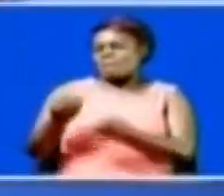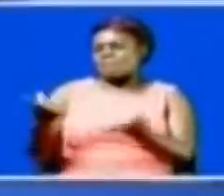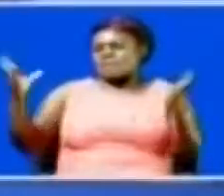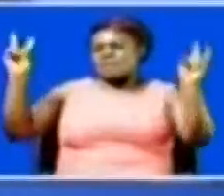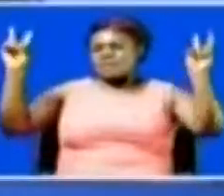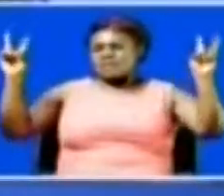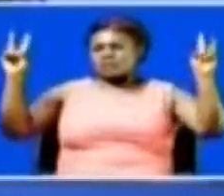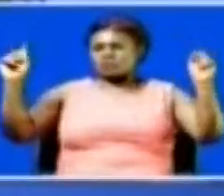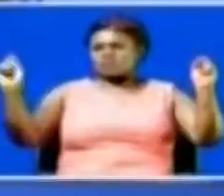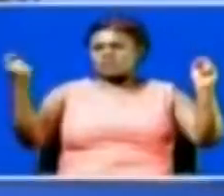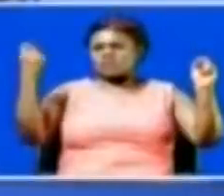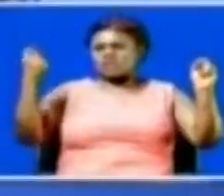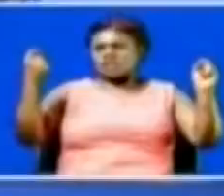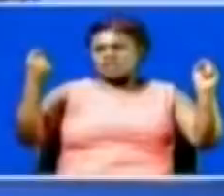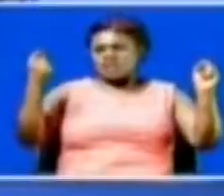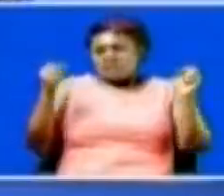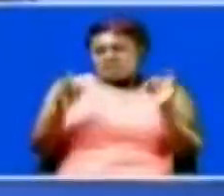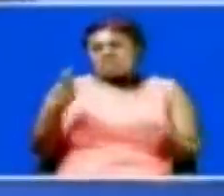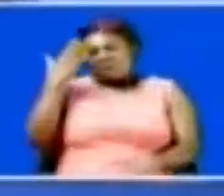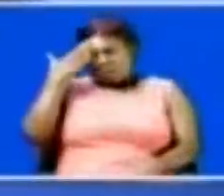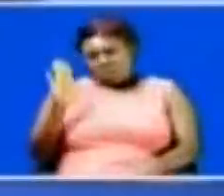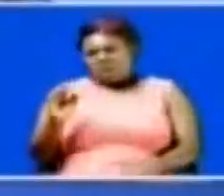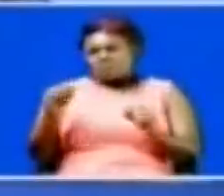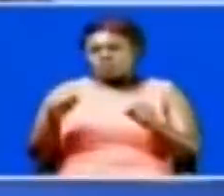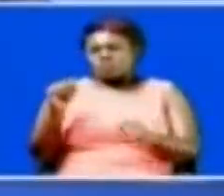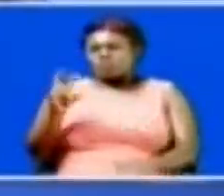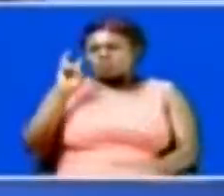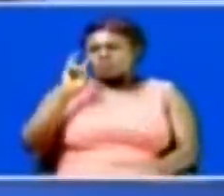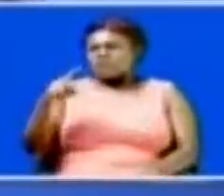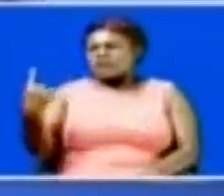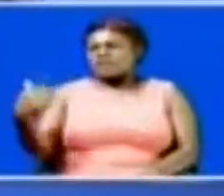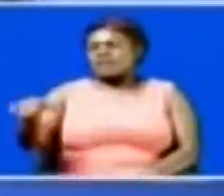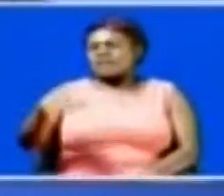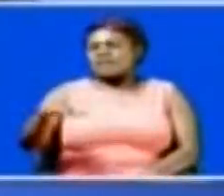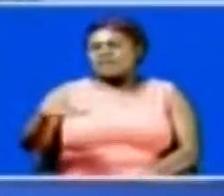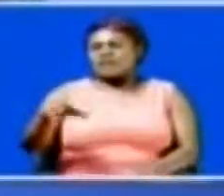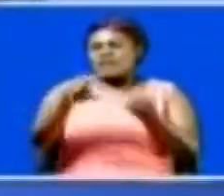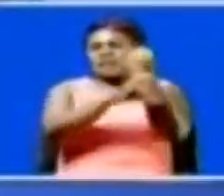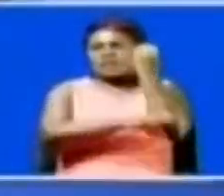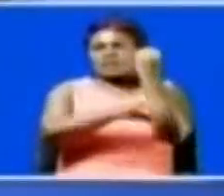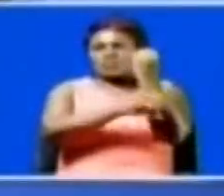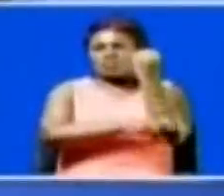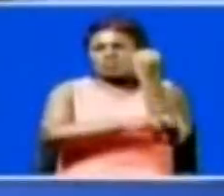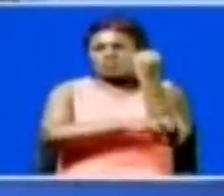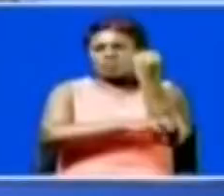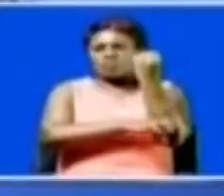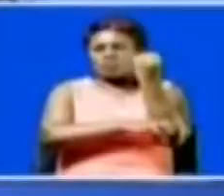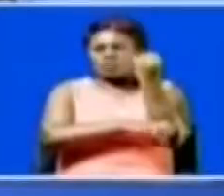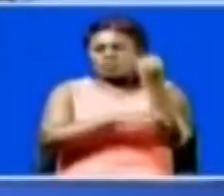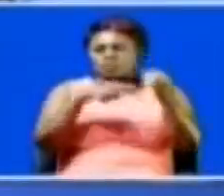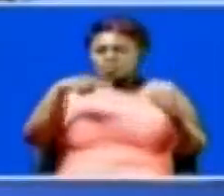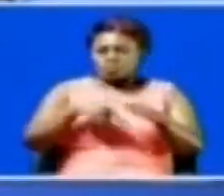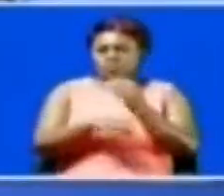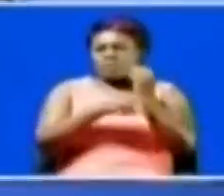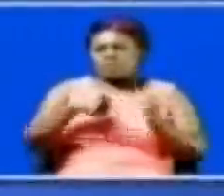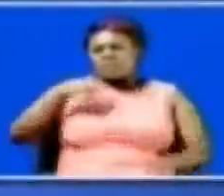that Kenyans, had they been informed, would see the numerous other areas the government is stretching and digging the country further into a hole.